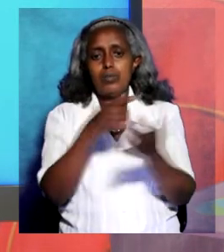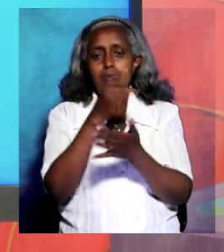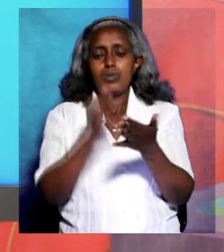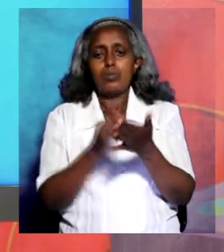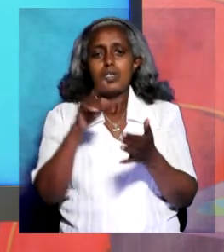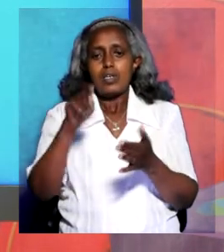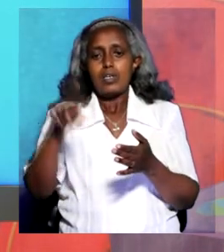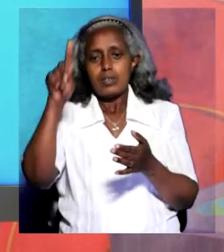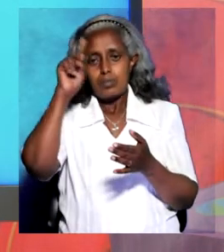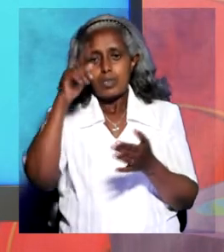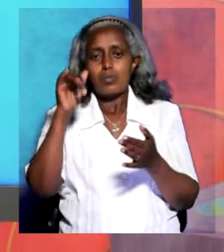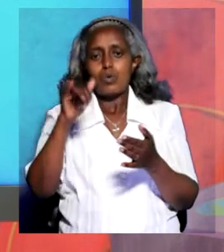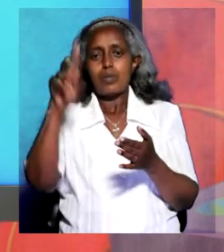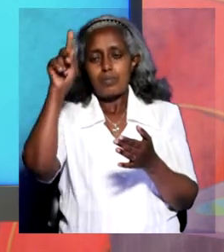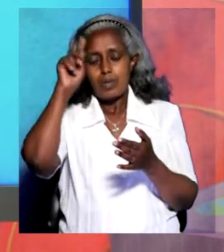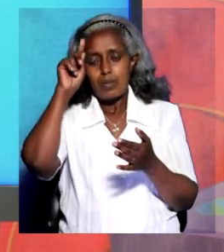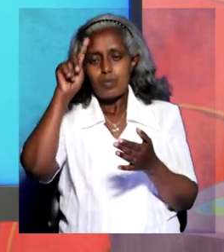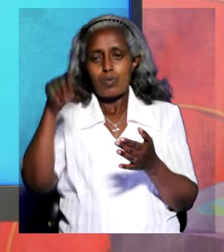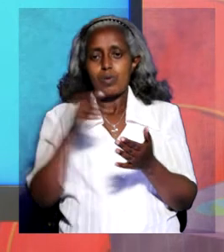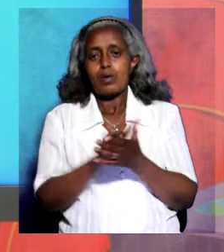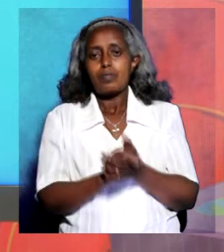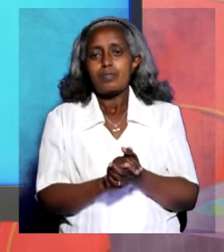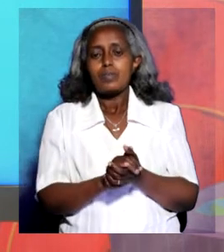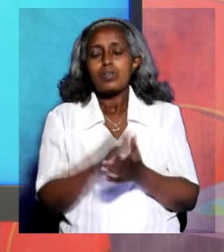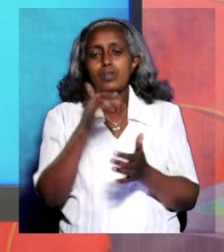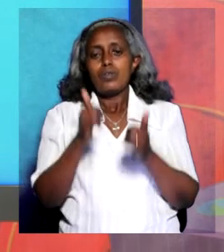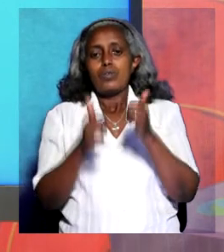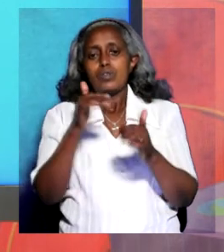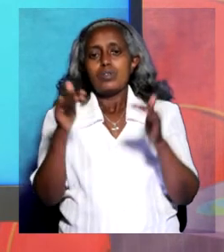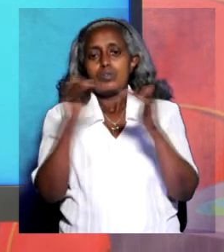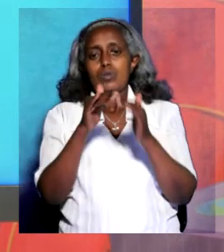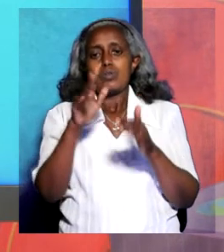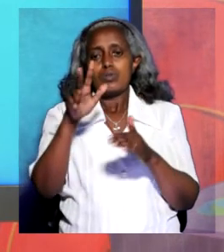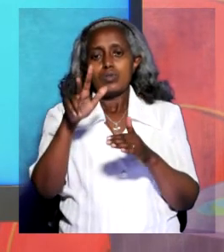x prime, y prime, which is equal to